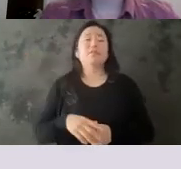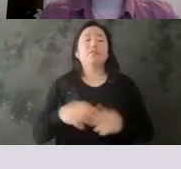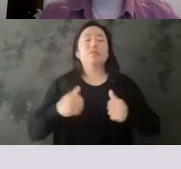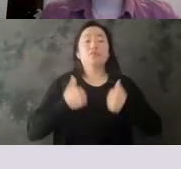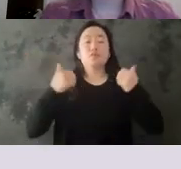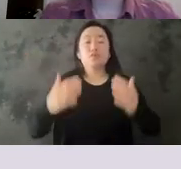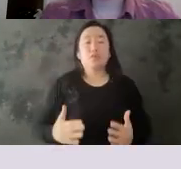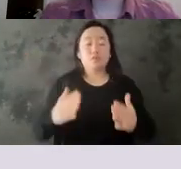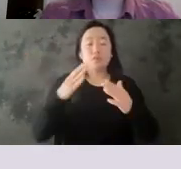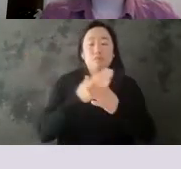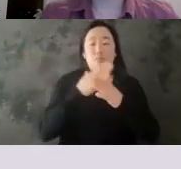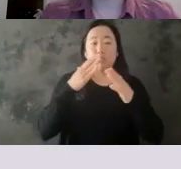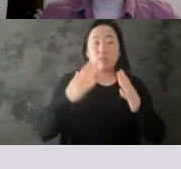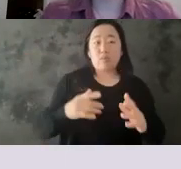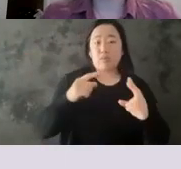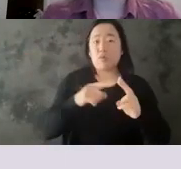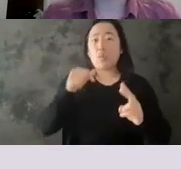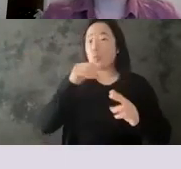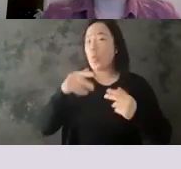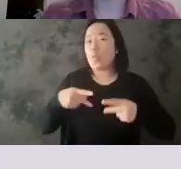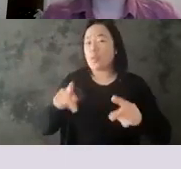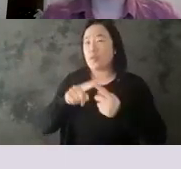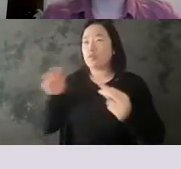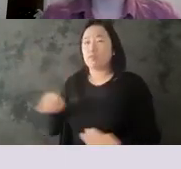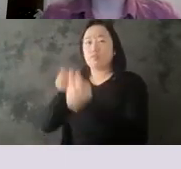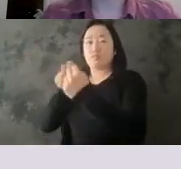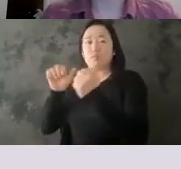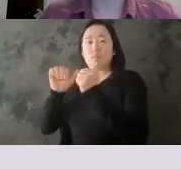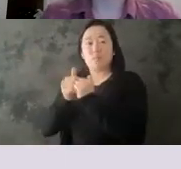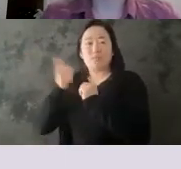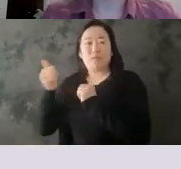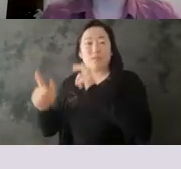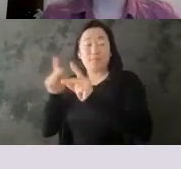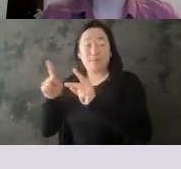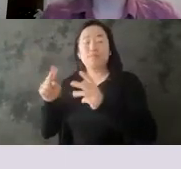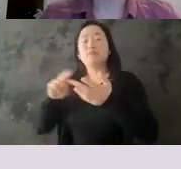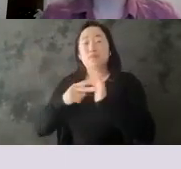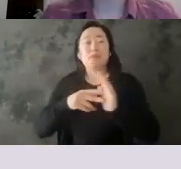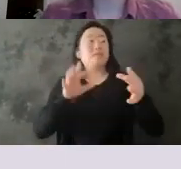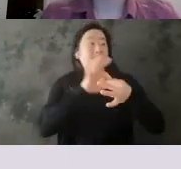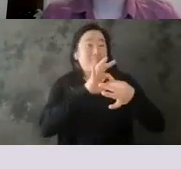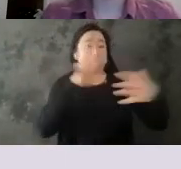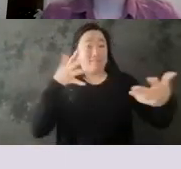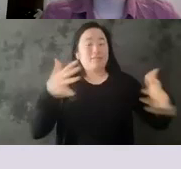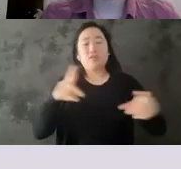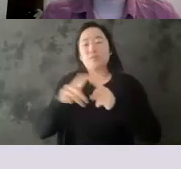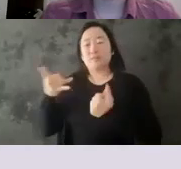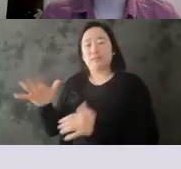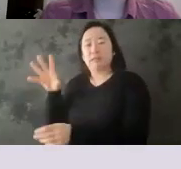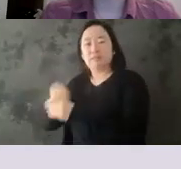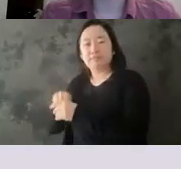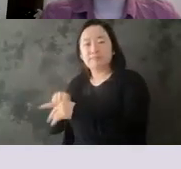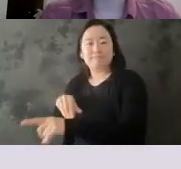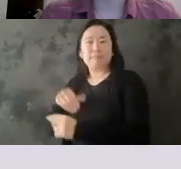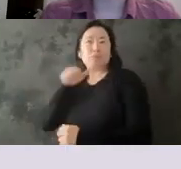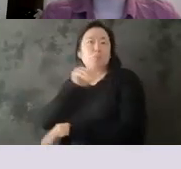make eye contact with other people. So sometimes that response kind of lives on even after the relationship has ended, flinching. Like